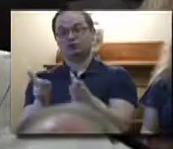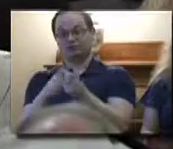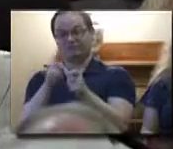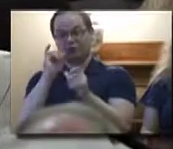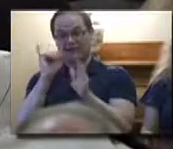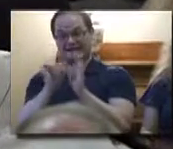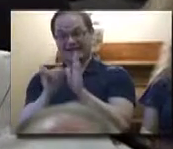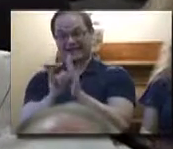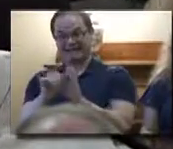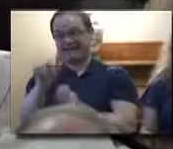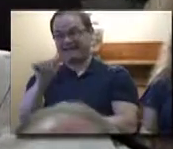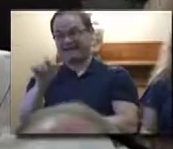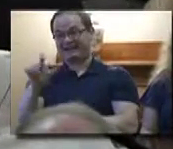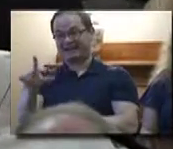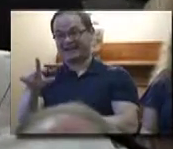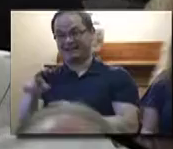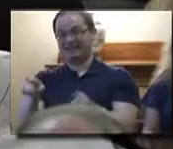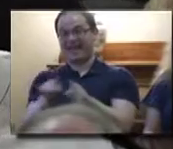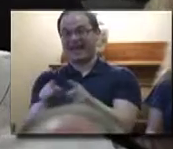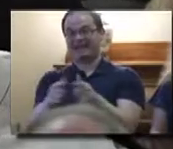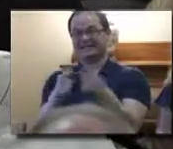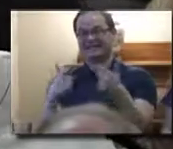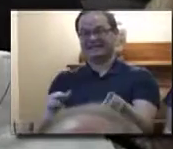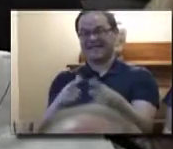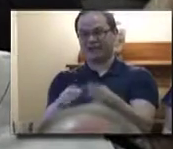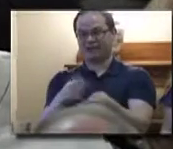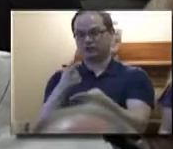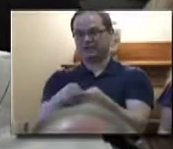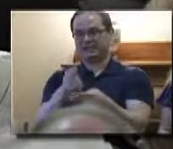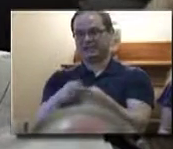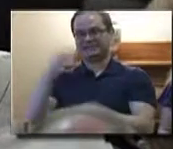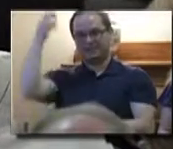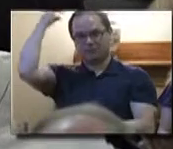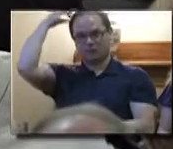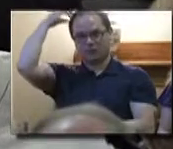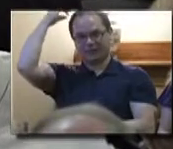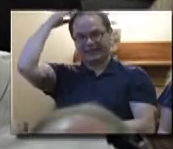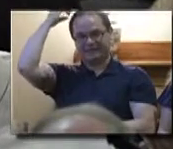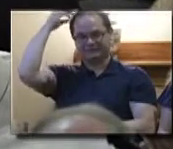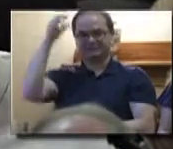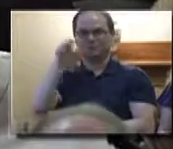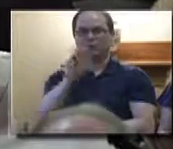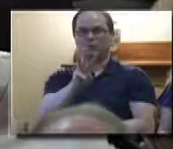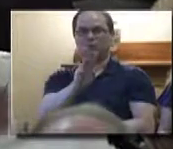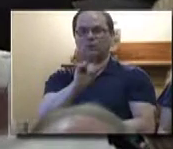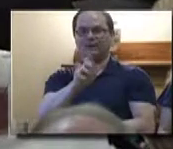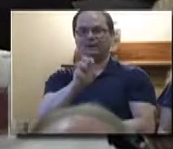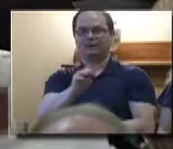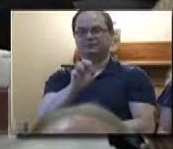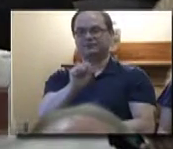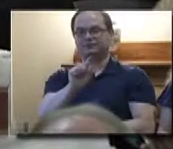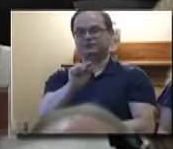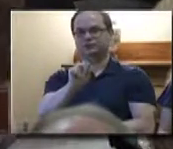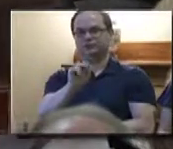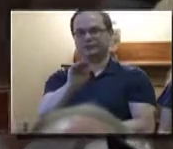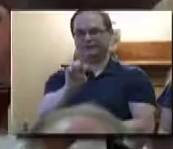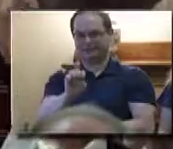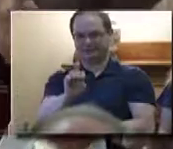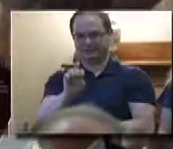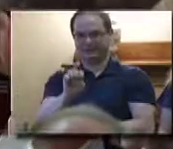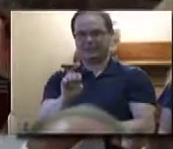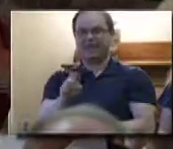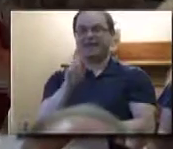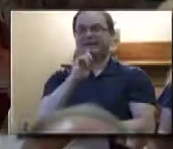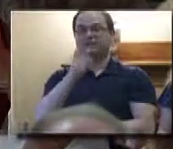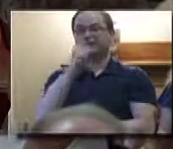identified American Sign Language as a language is named Bill Stokey, and his name's mine. And it's